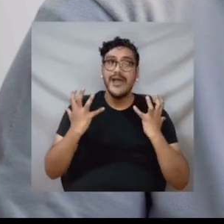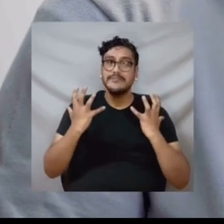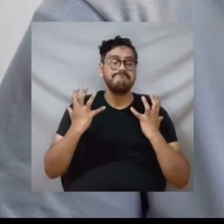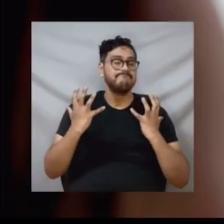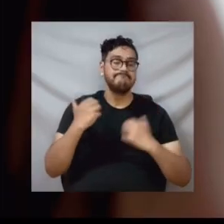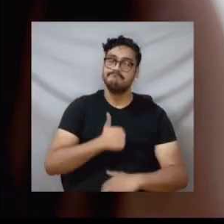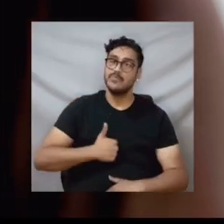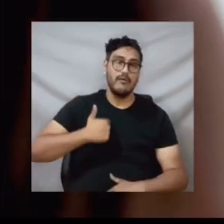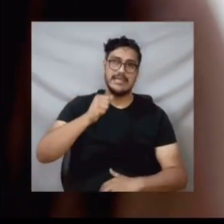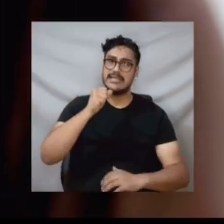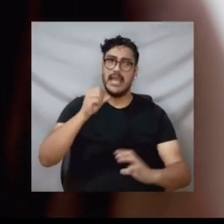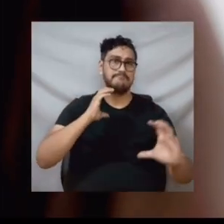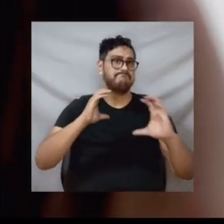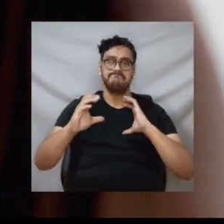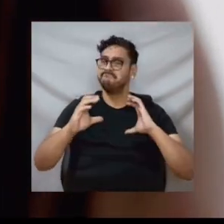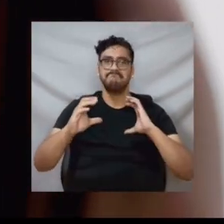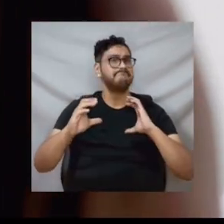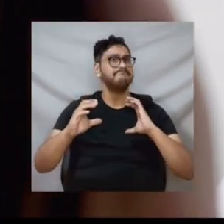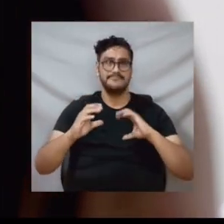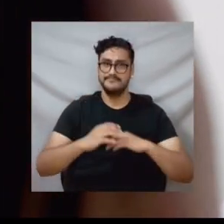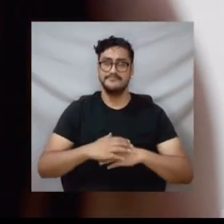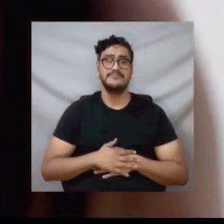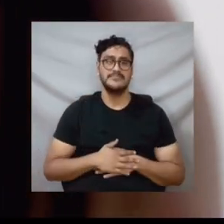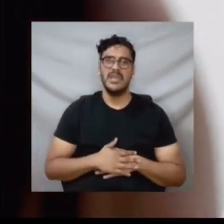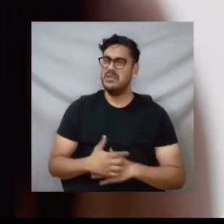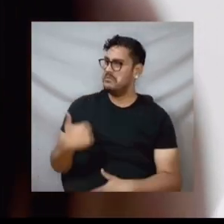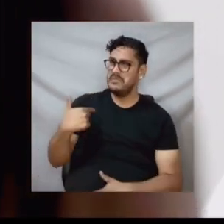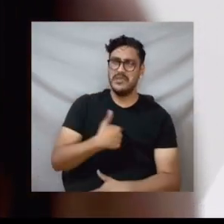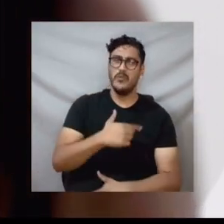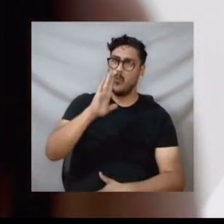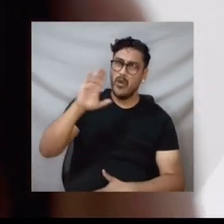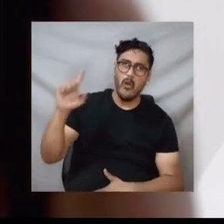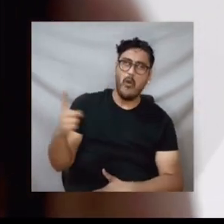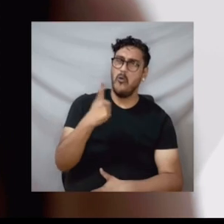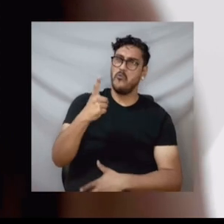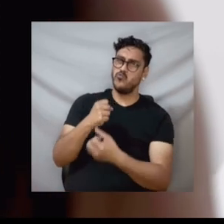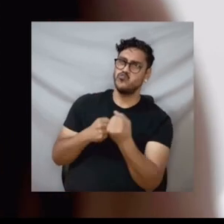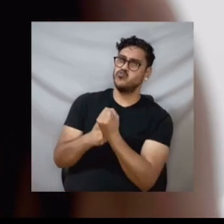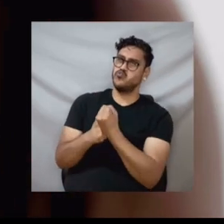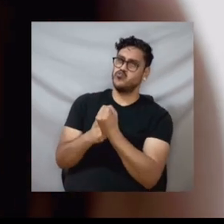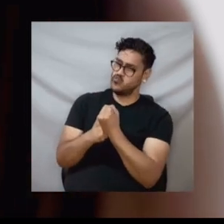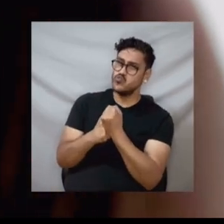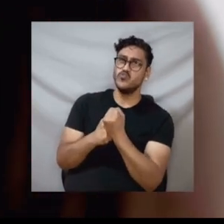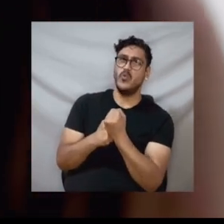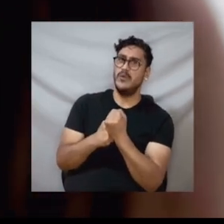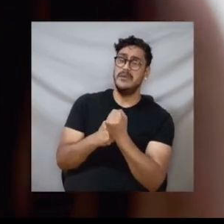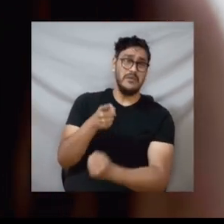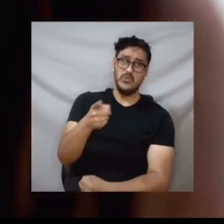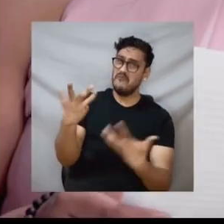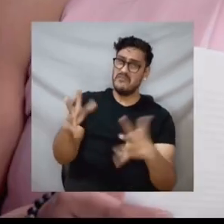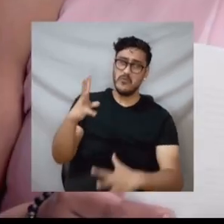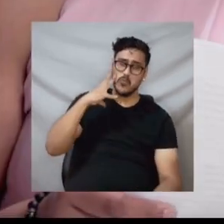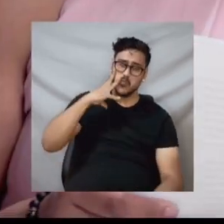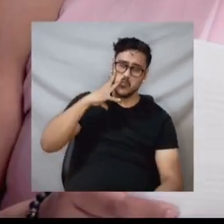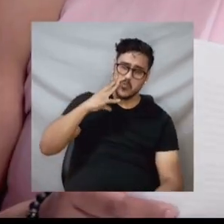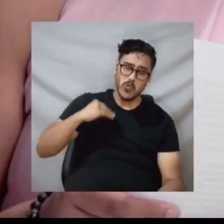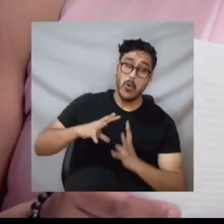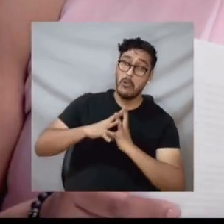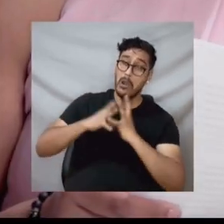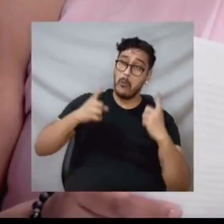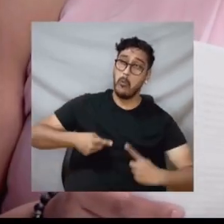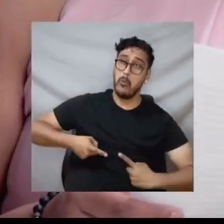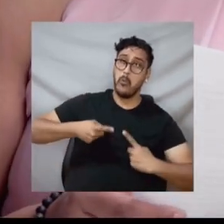i will always try to do right by you and have your back you've been there you've been through a lot and just